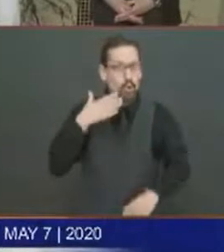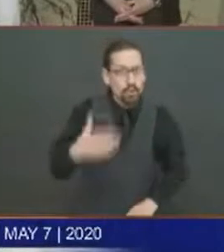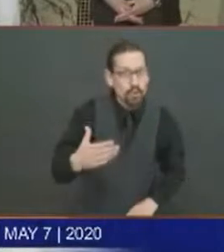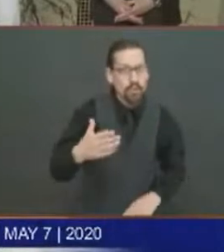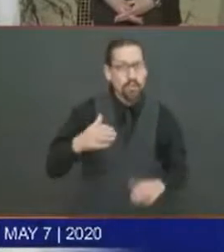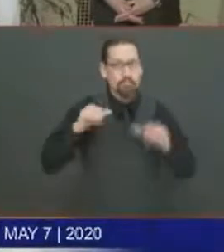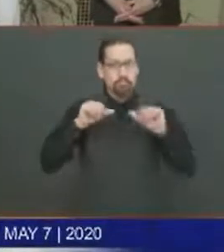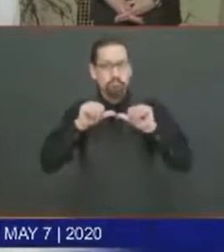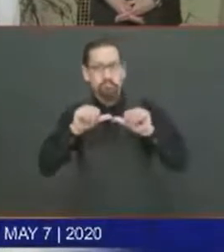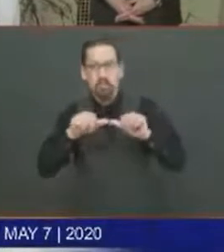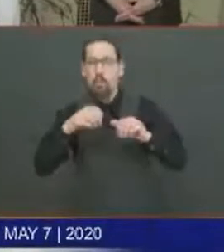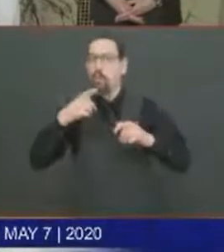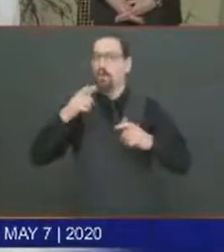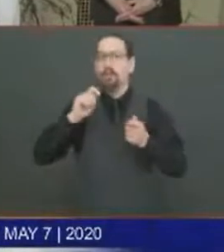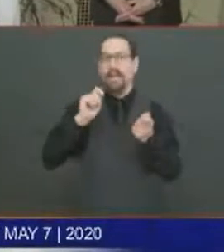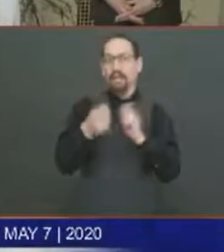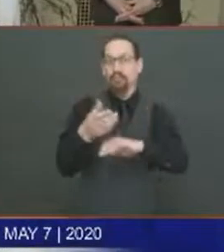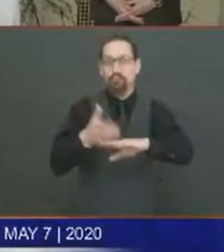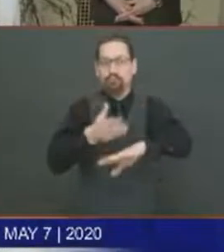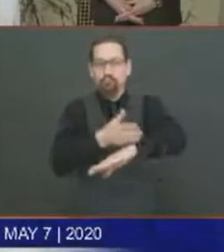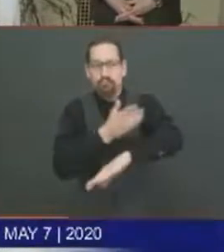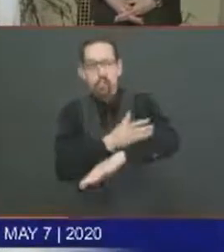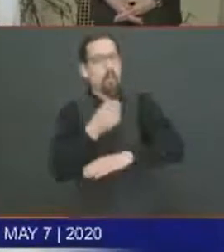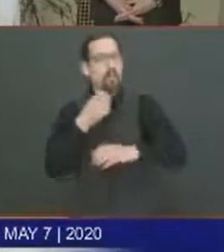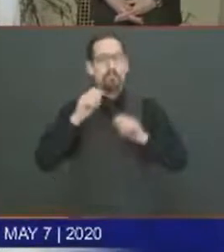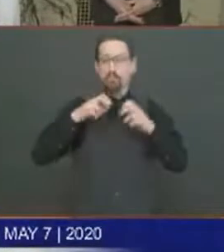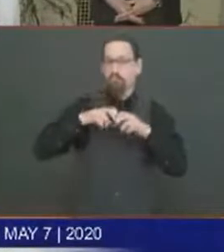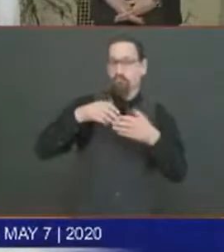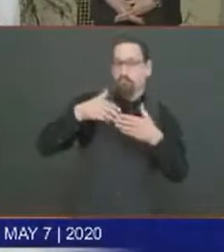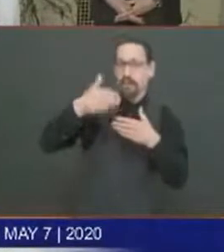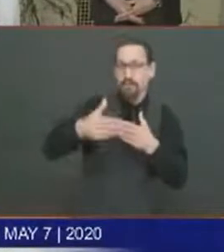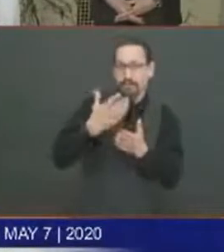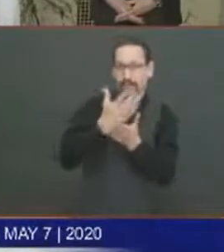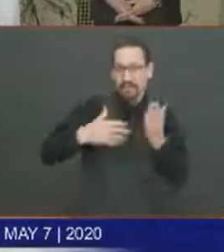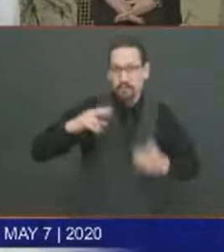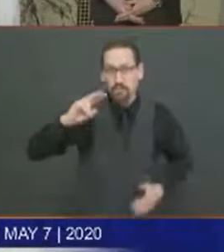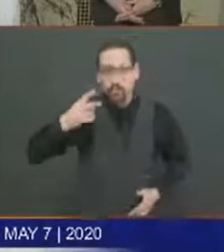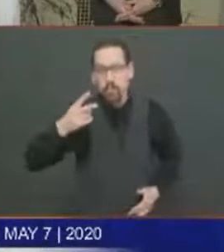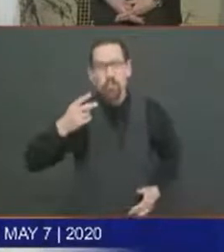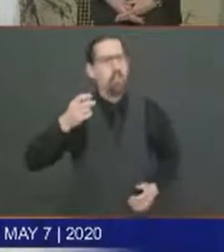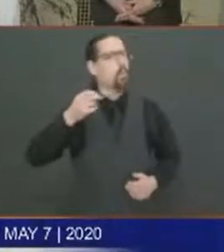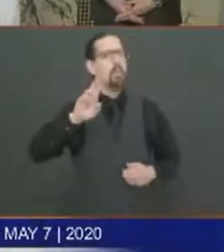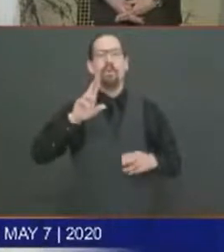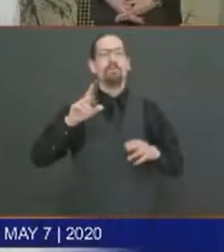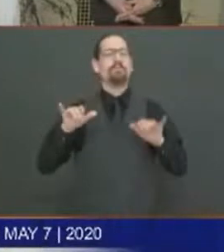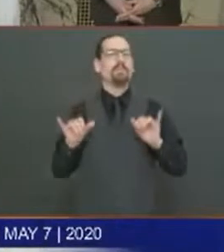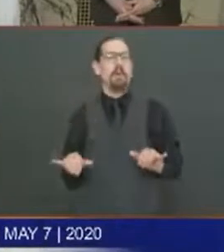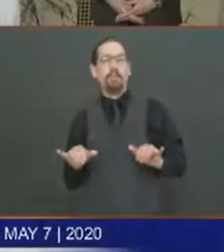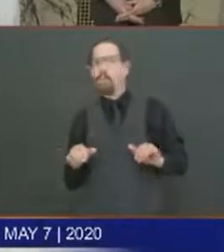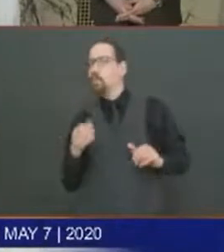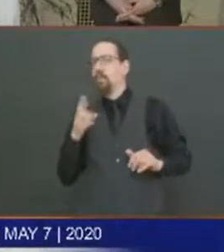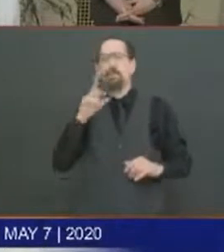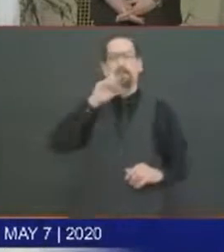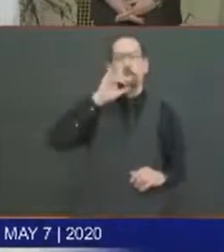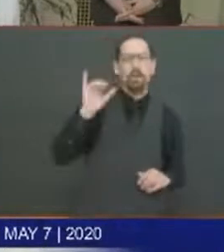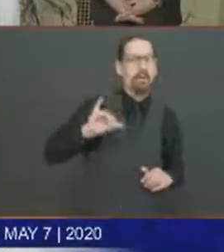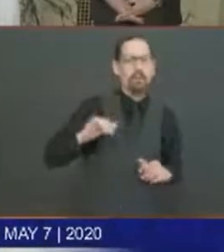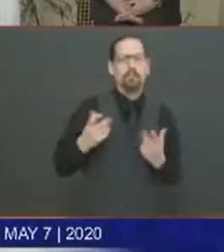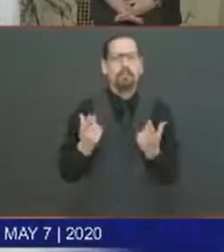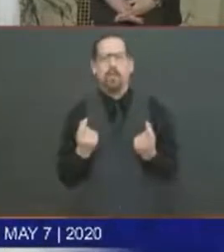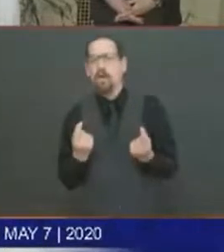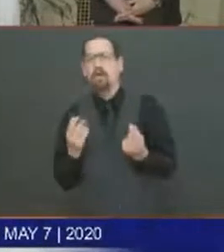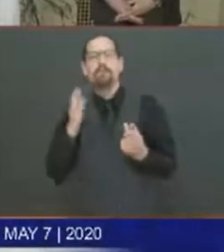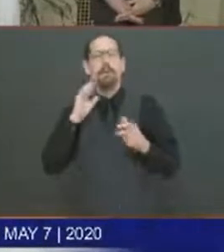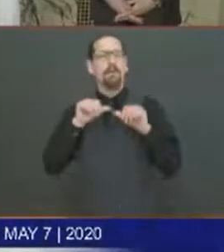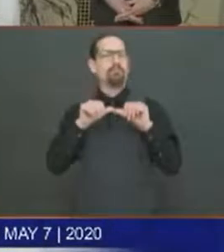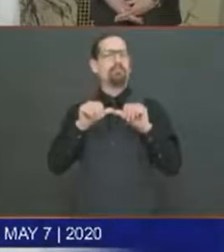So these are the guidelines as they are now. If you're a particular business, reopeningri.com will have